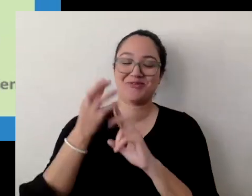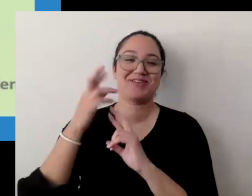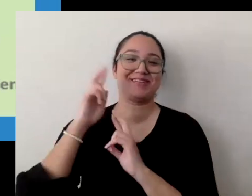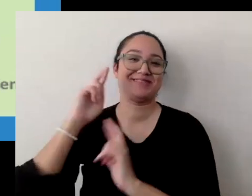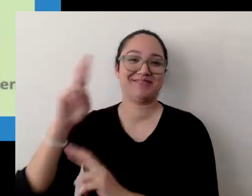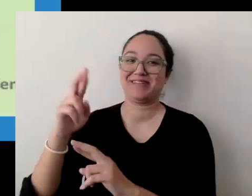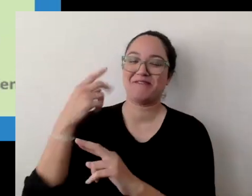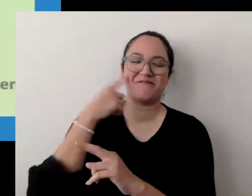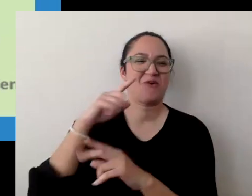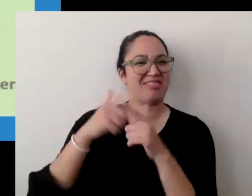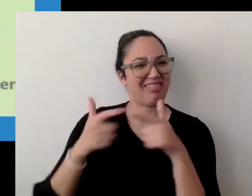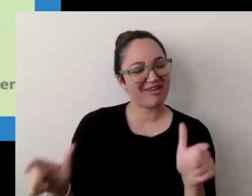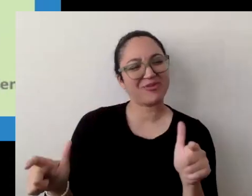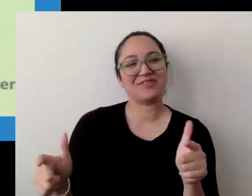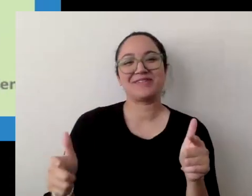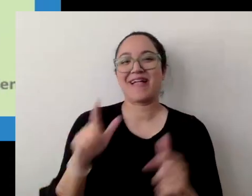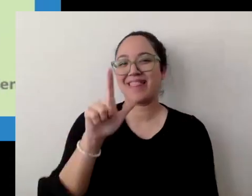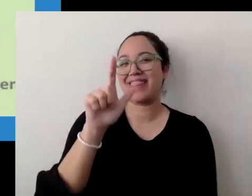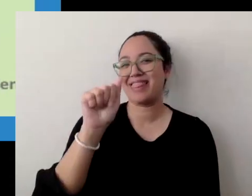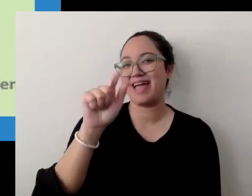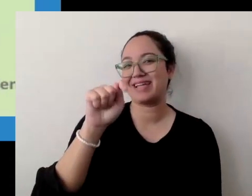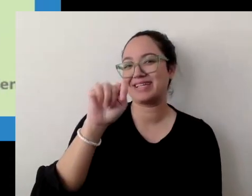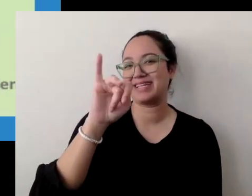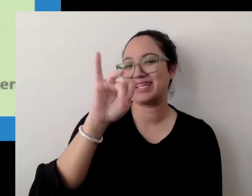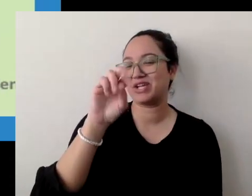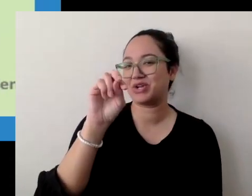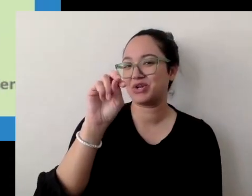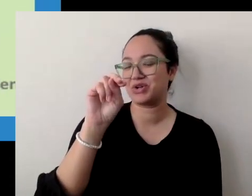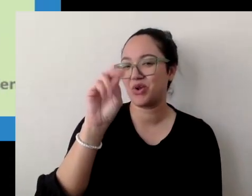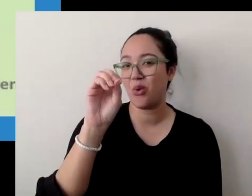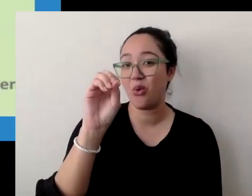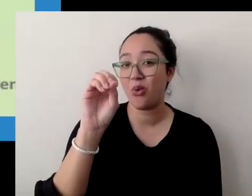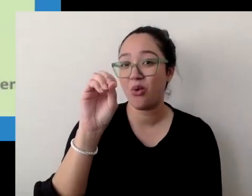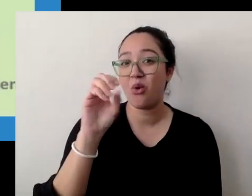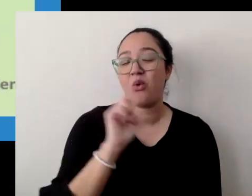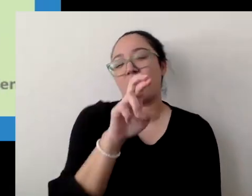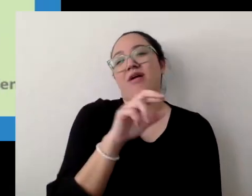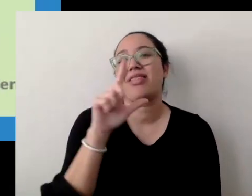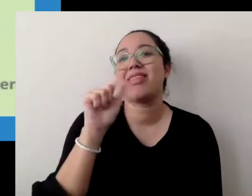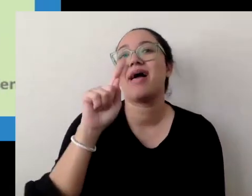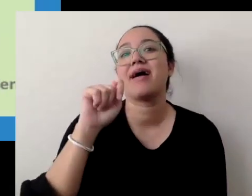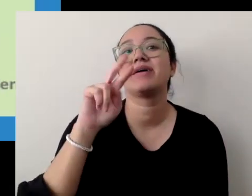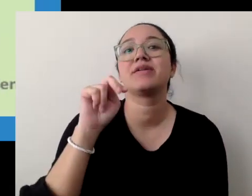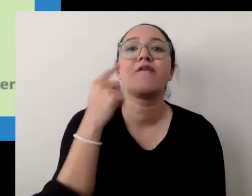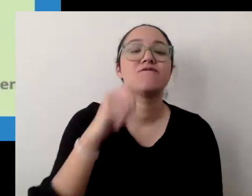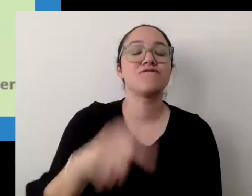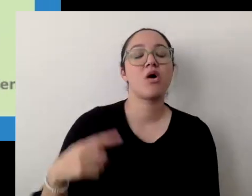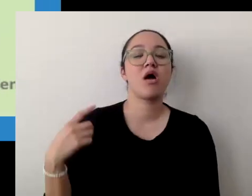language. The actual term Latino or Latin to be used for like Latin